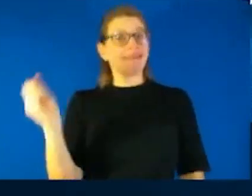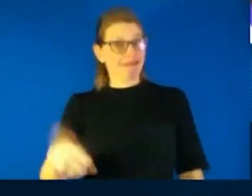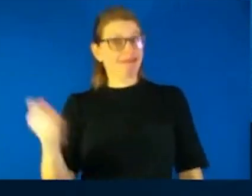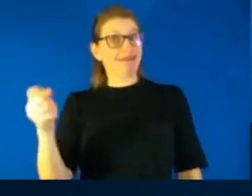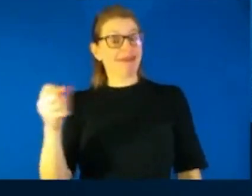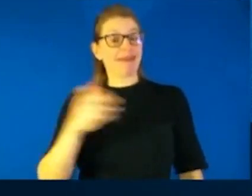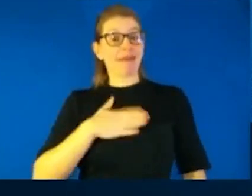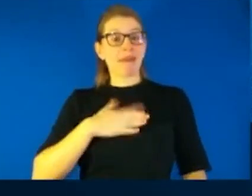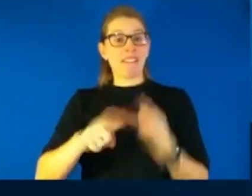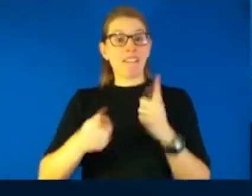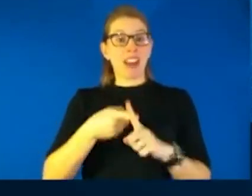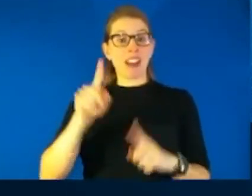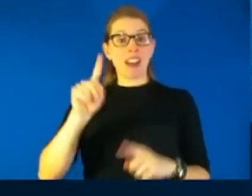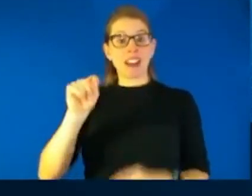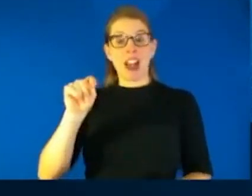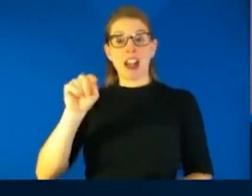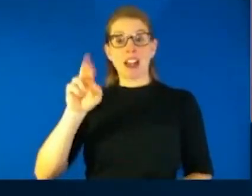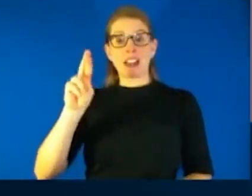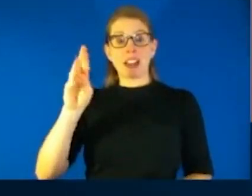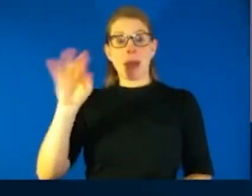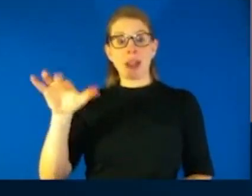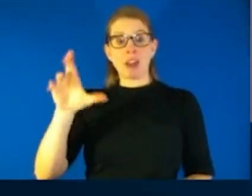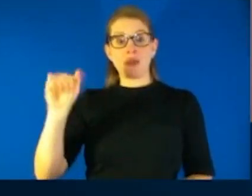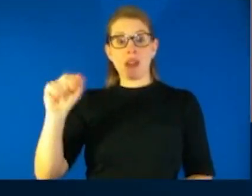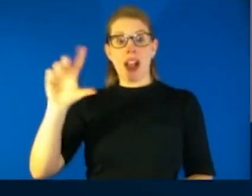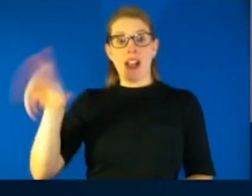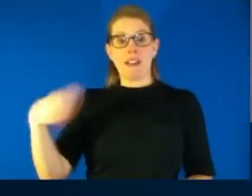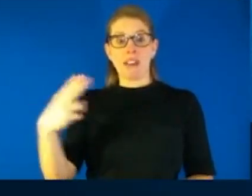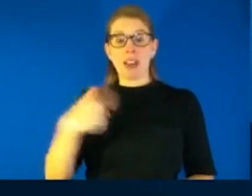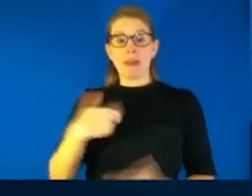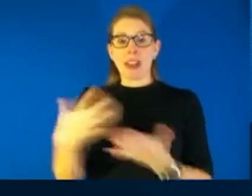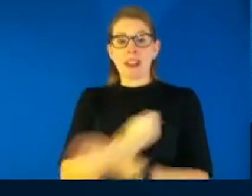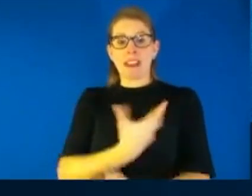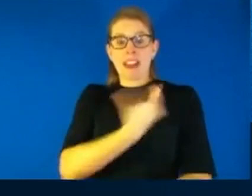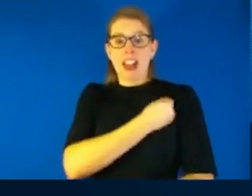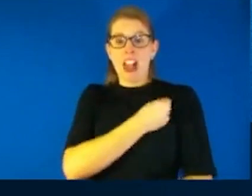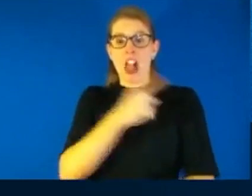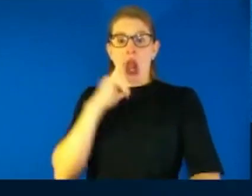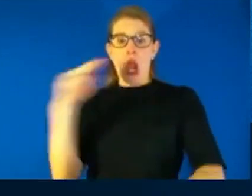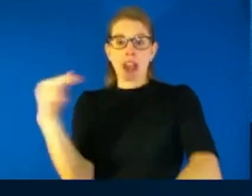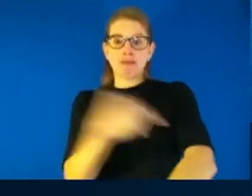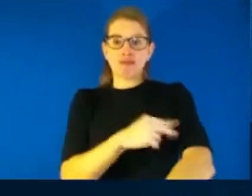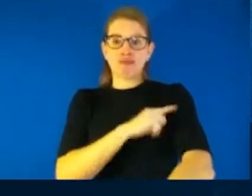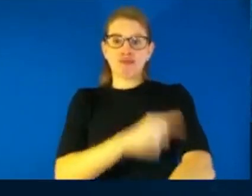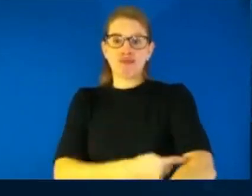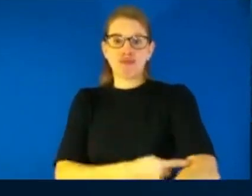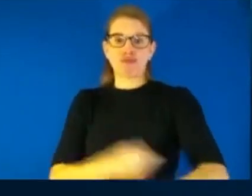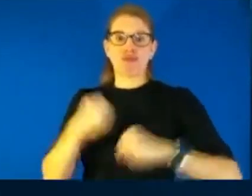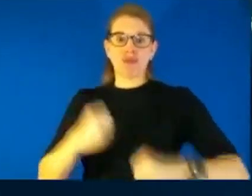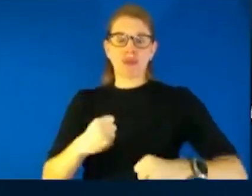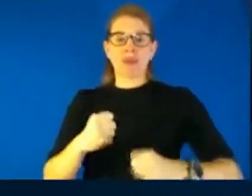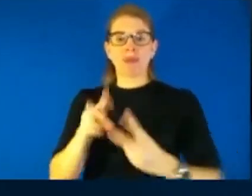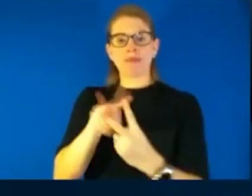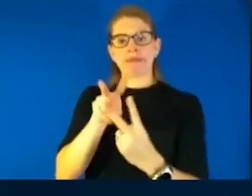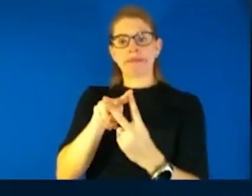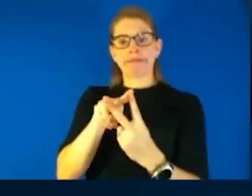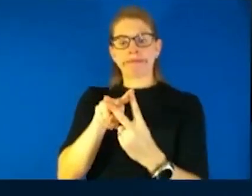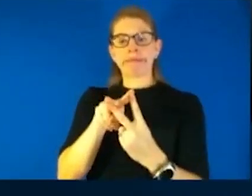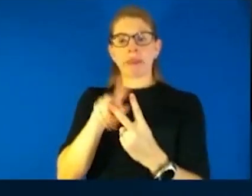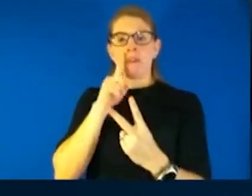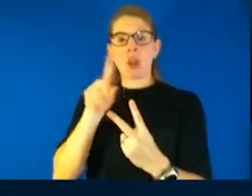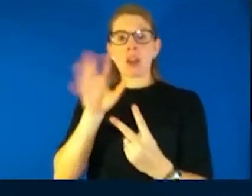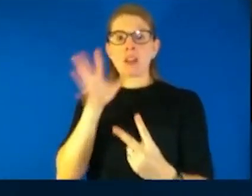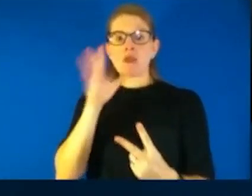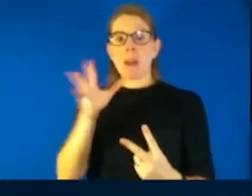friend Tommy Ralph. Hey, Sonny, I got my shot. Look at my guns. Tommy Ralph and Antonio did it for their